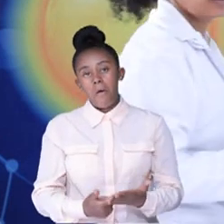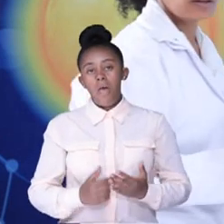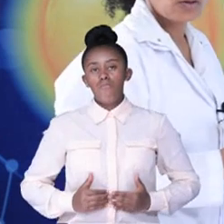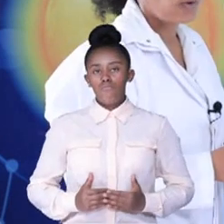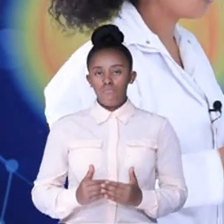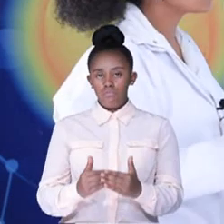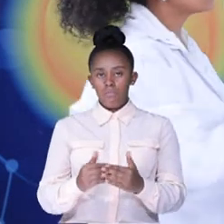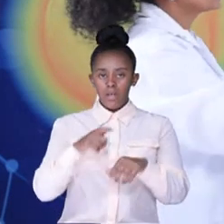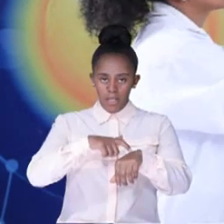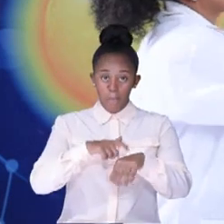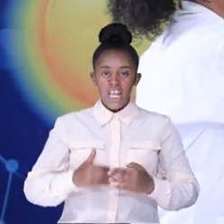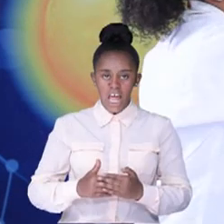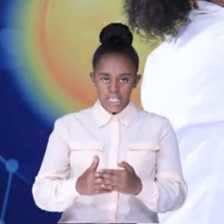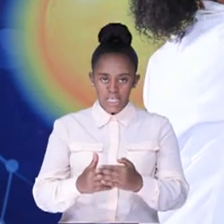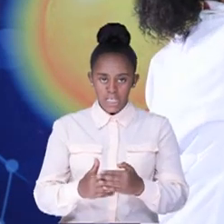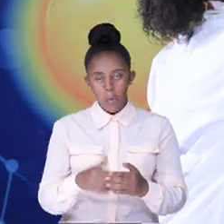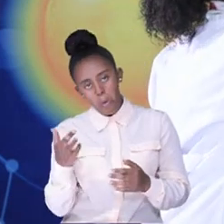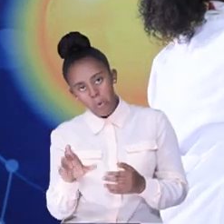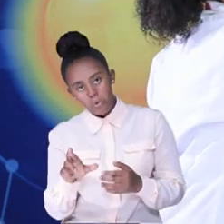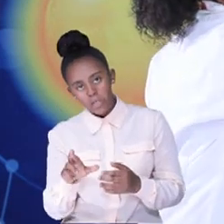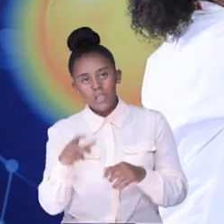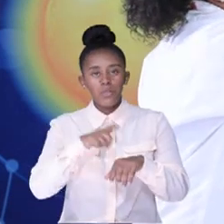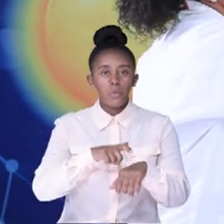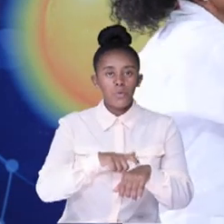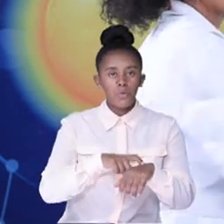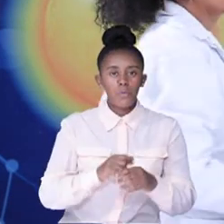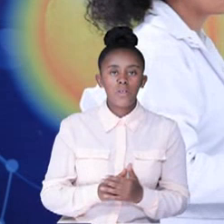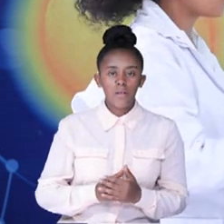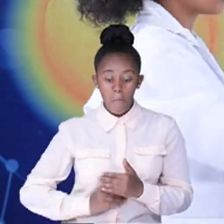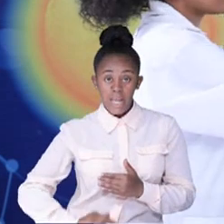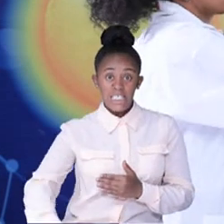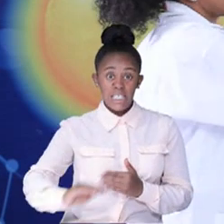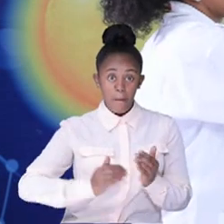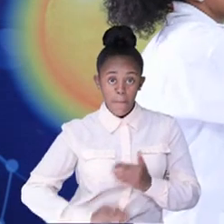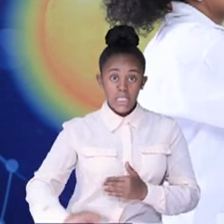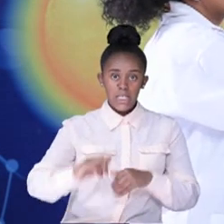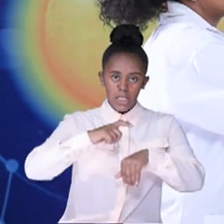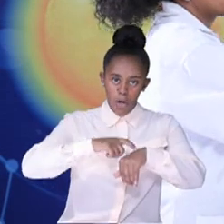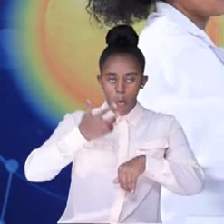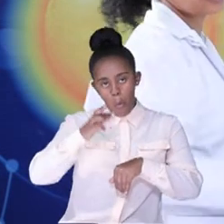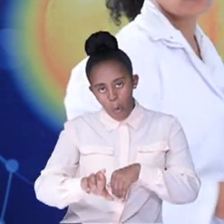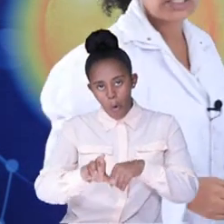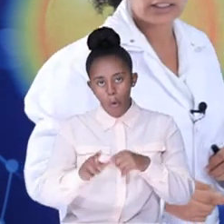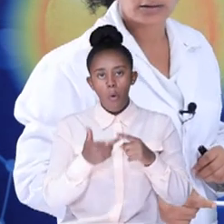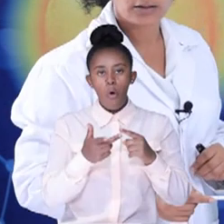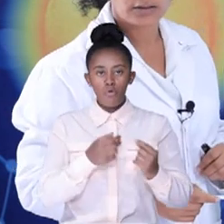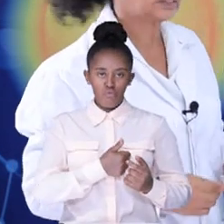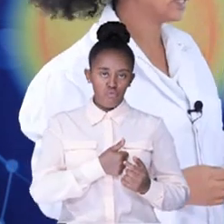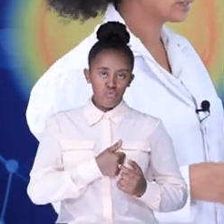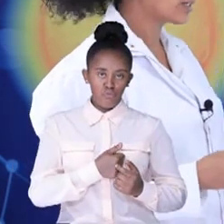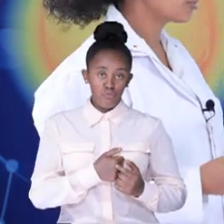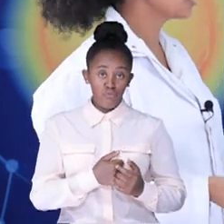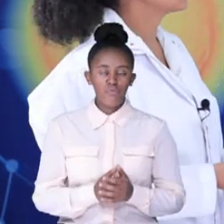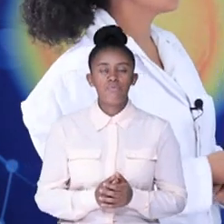pregnancy, or it can transmit during childbirth, or at the time of breastfeeding.